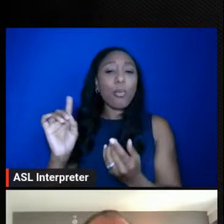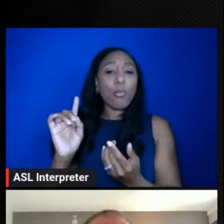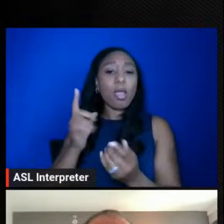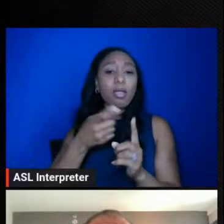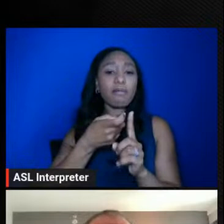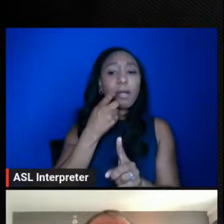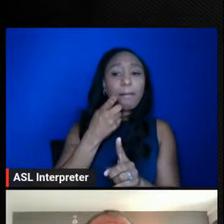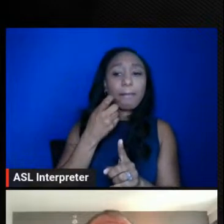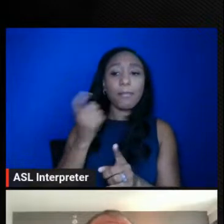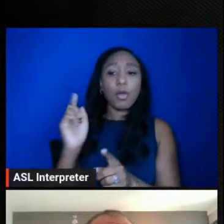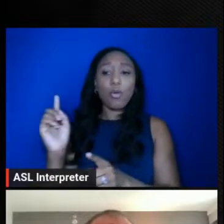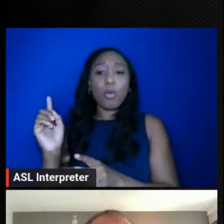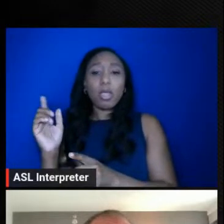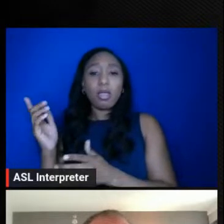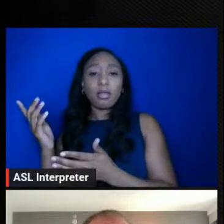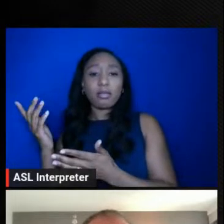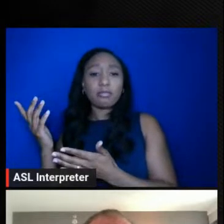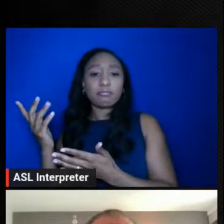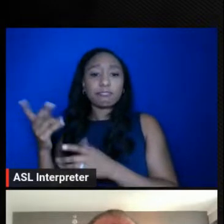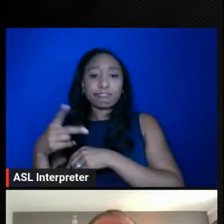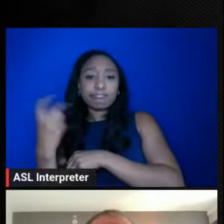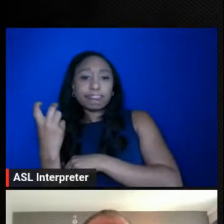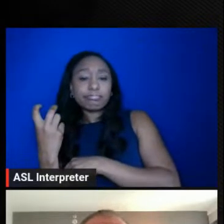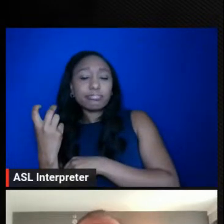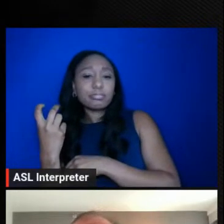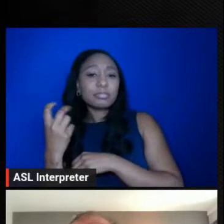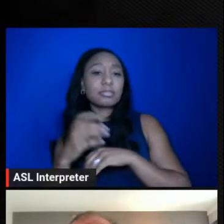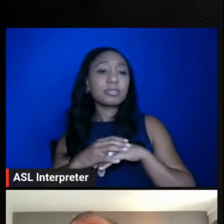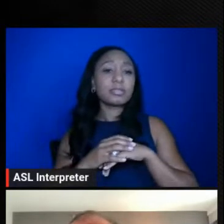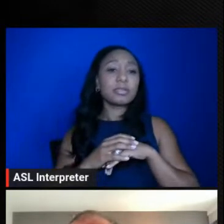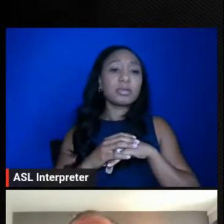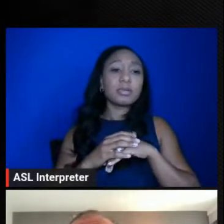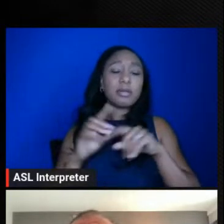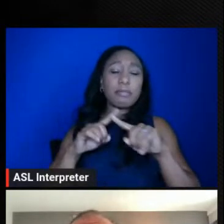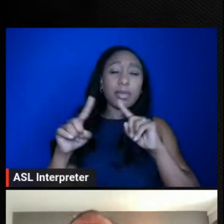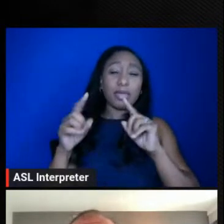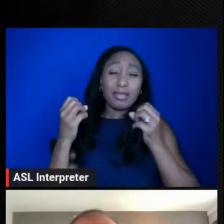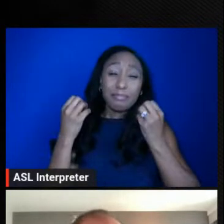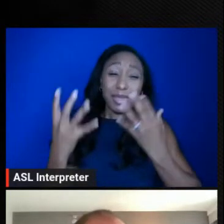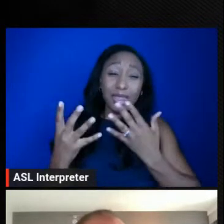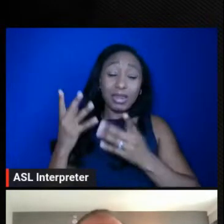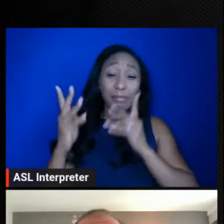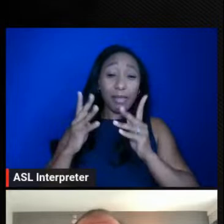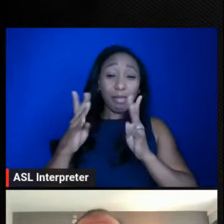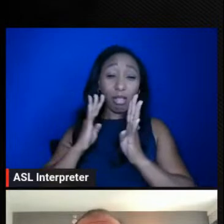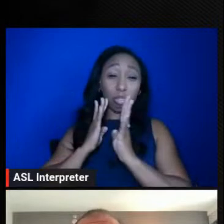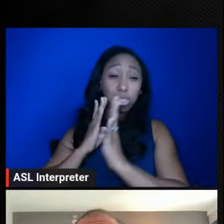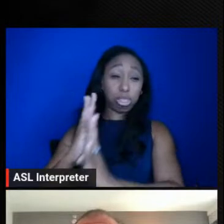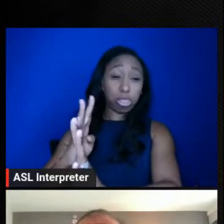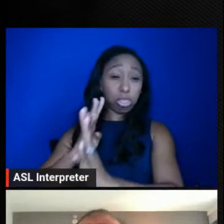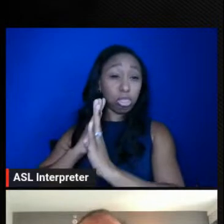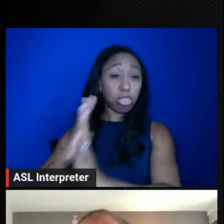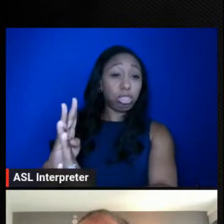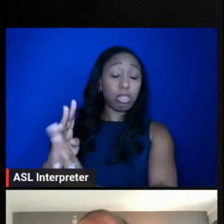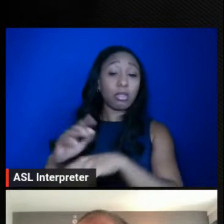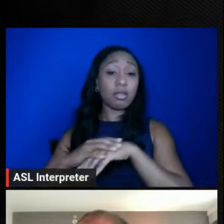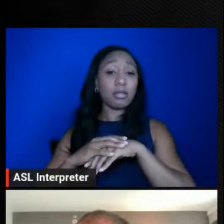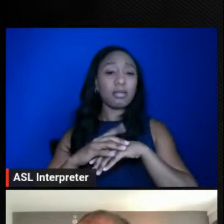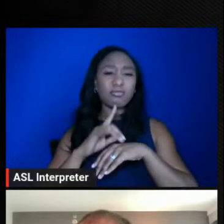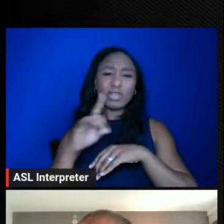And what's more, the volume of traffic on these two metaphorical railroads was also